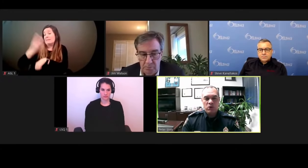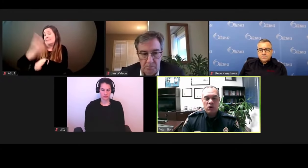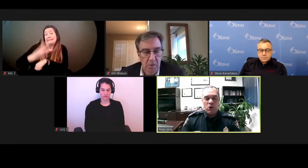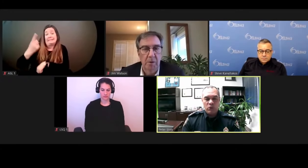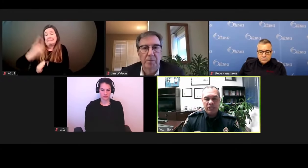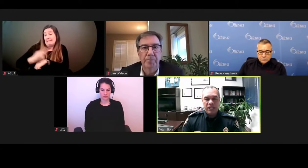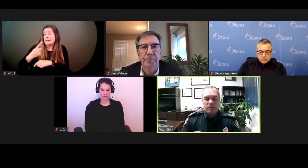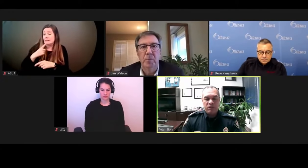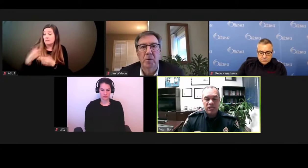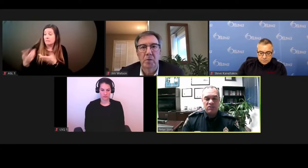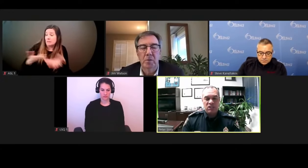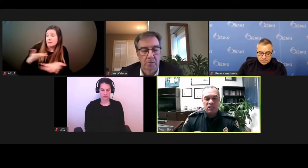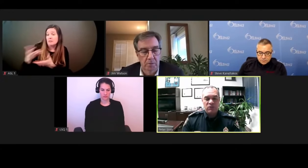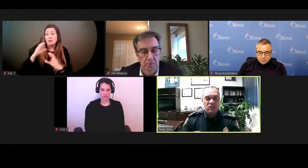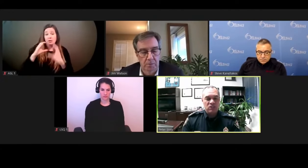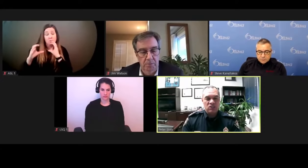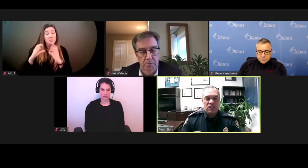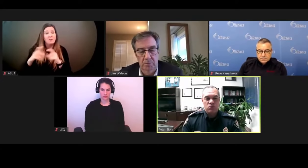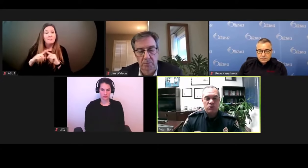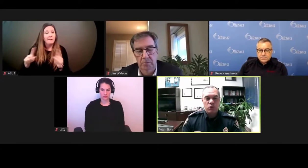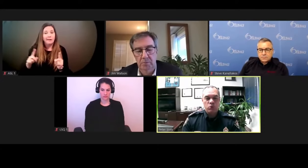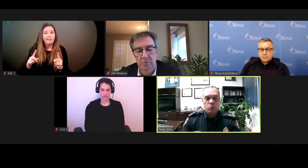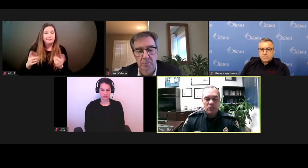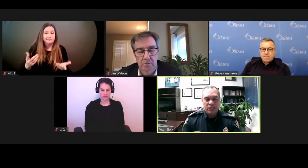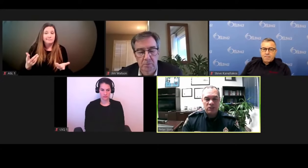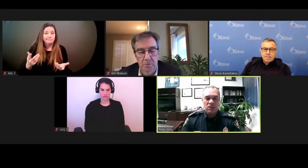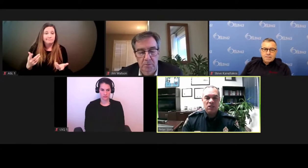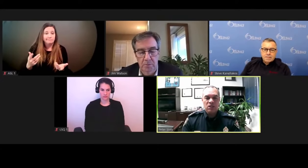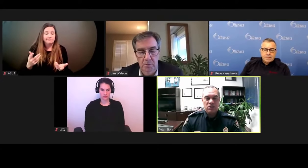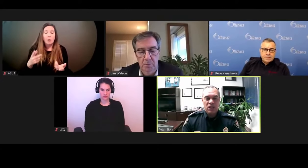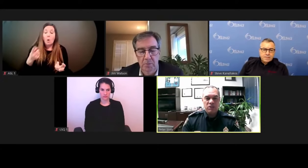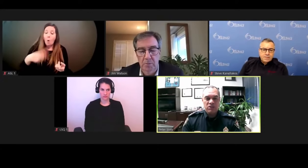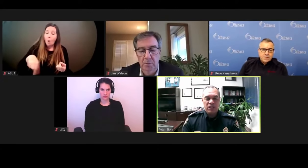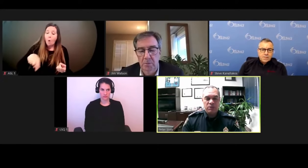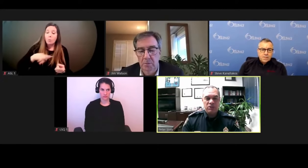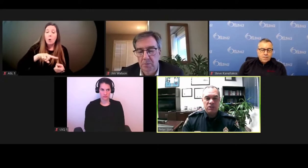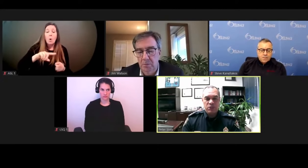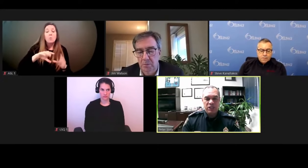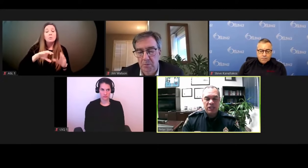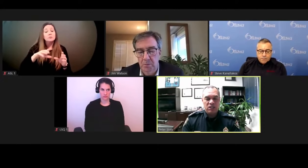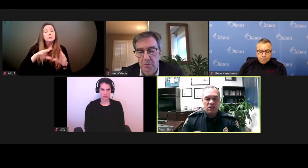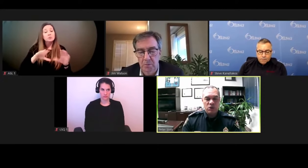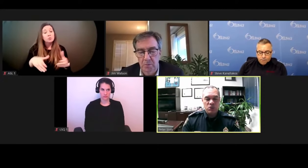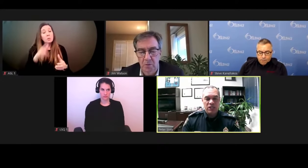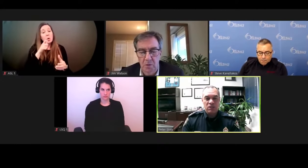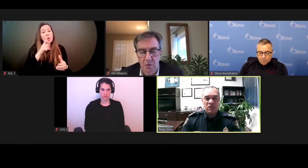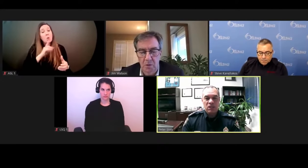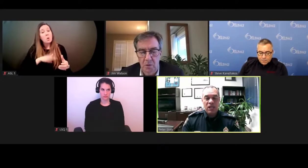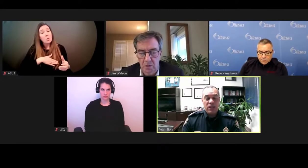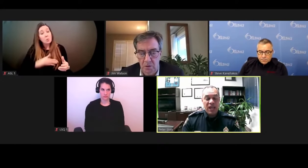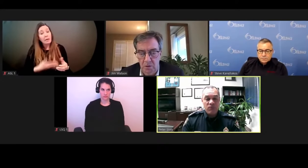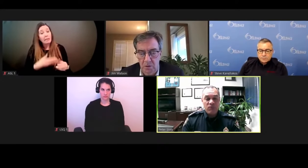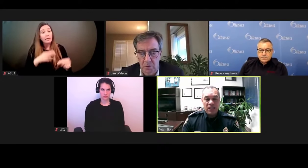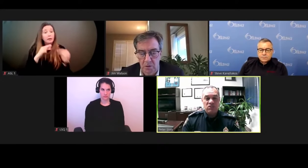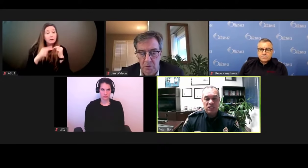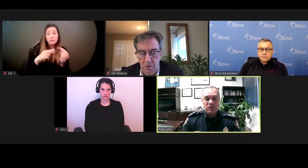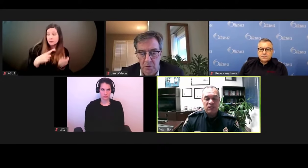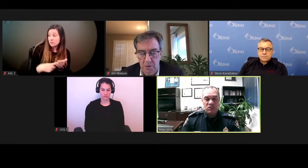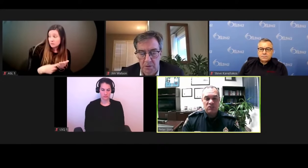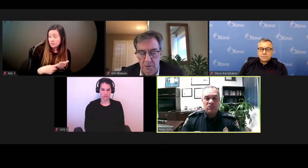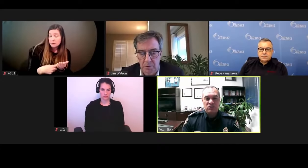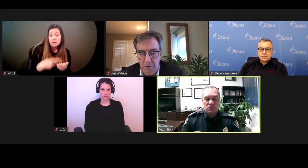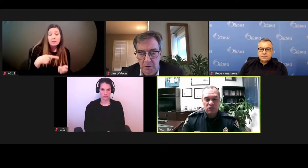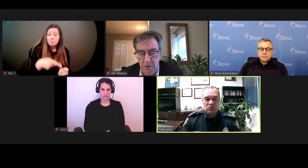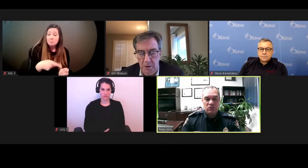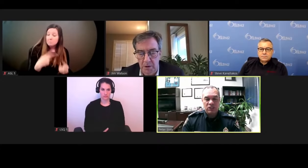we are only able to get significant success with those willing to come to the table to communicate and negotiate. And we have had significant